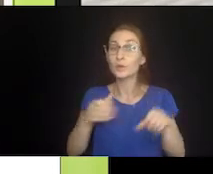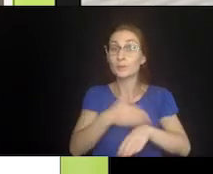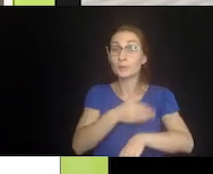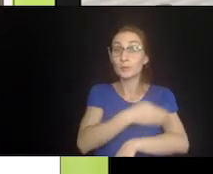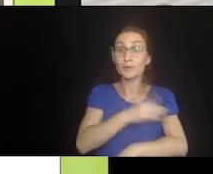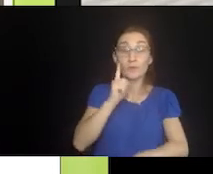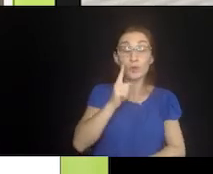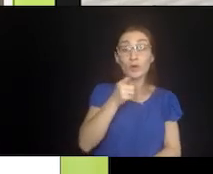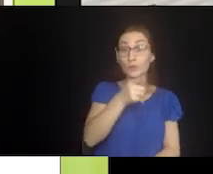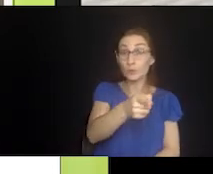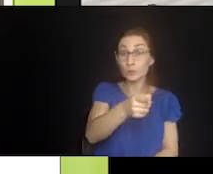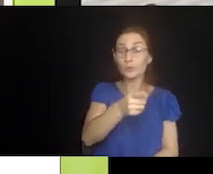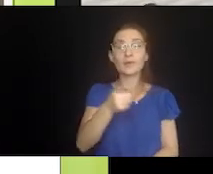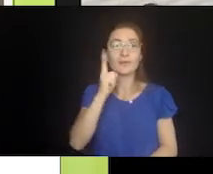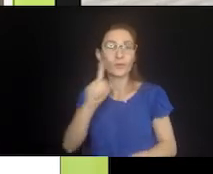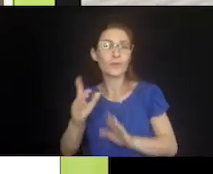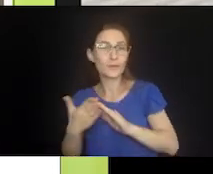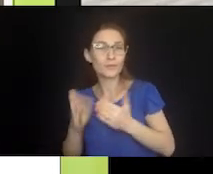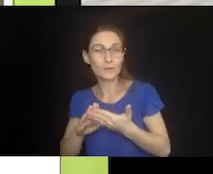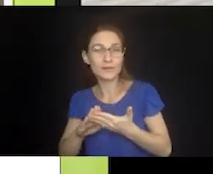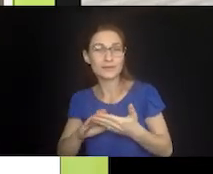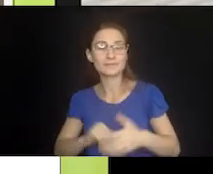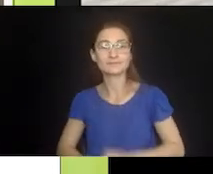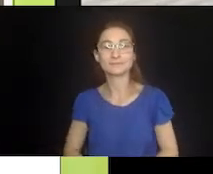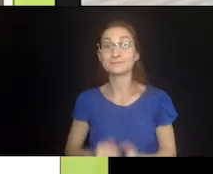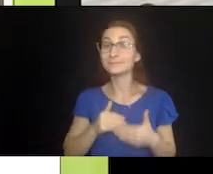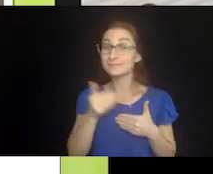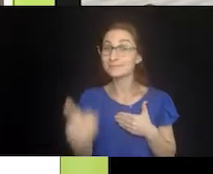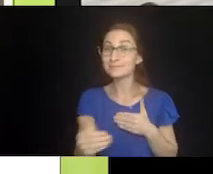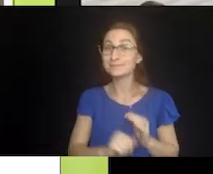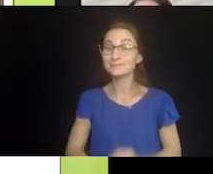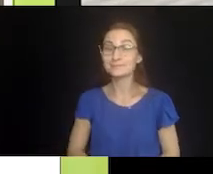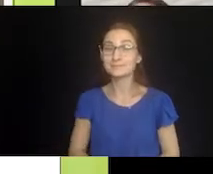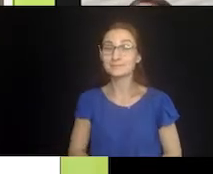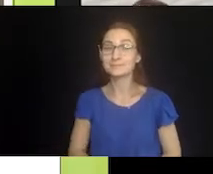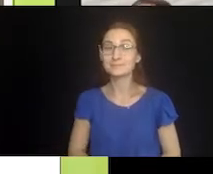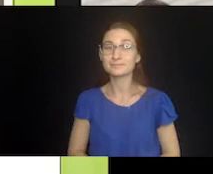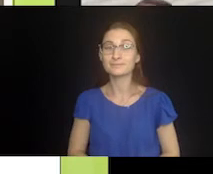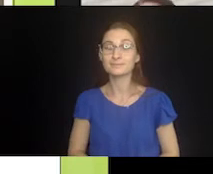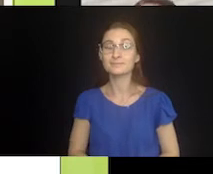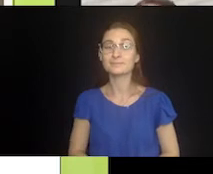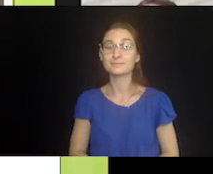your life and the lives of others in your community. Next slide.